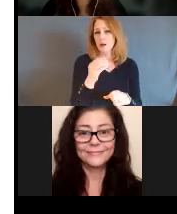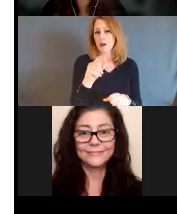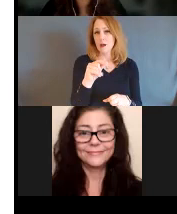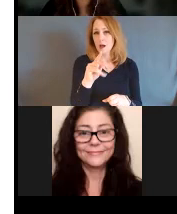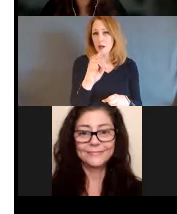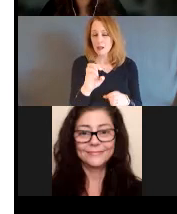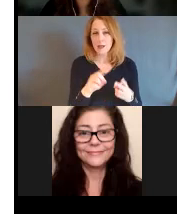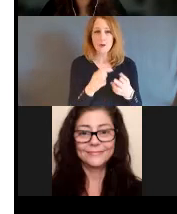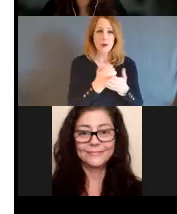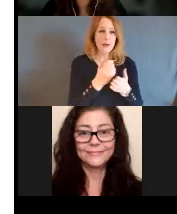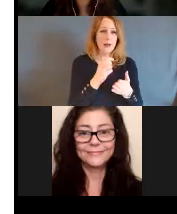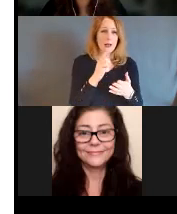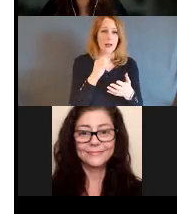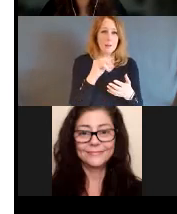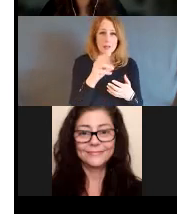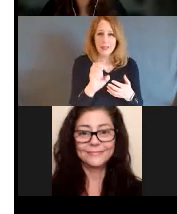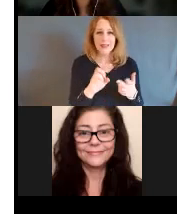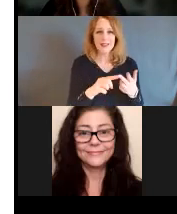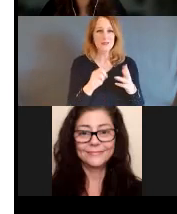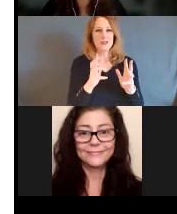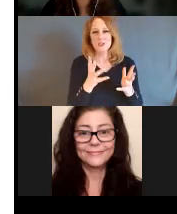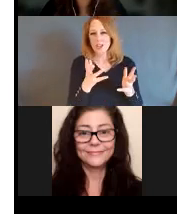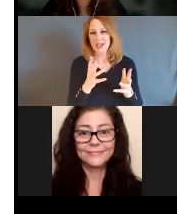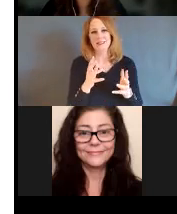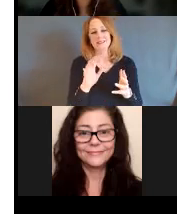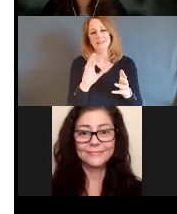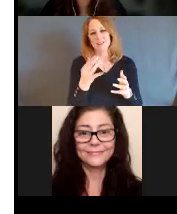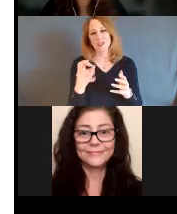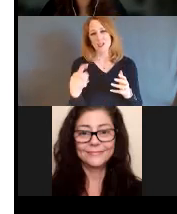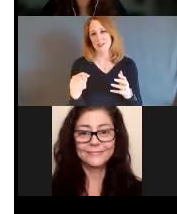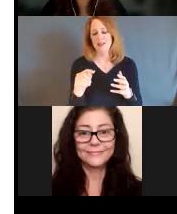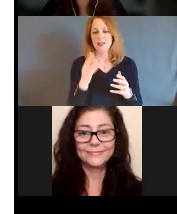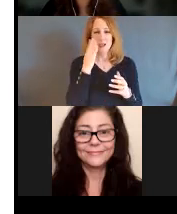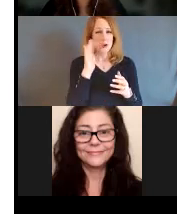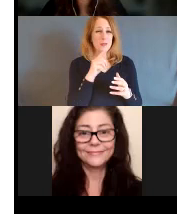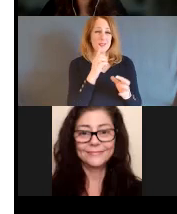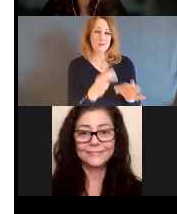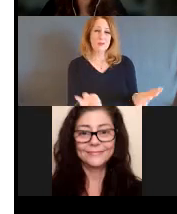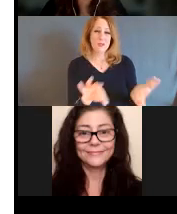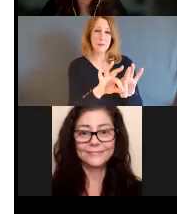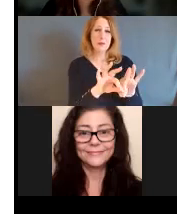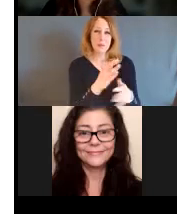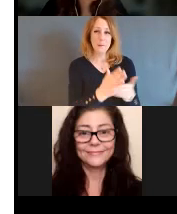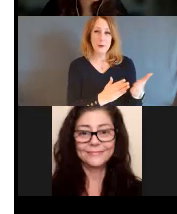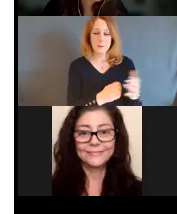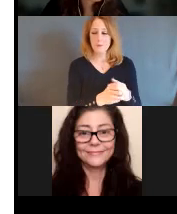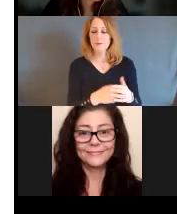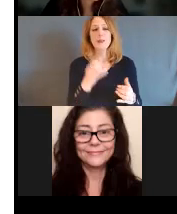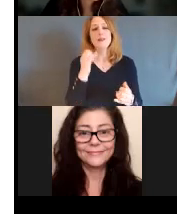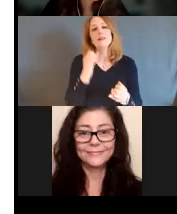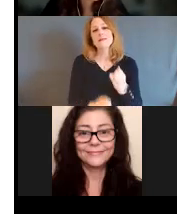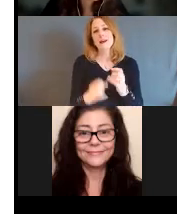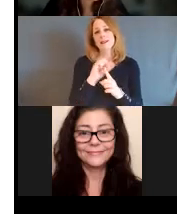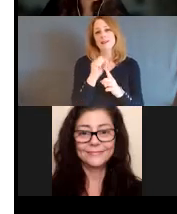or a chat line, know that that is a super important part of it. So our last scenario, we're going to talk